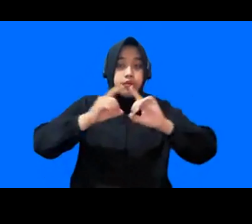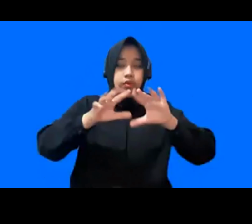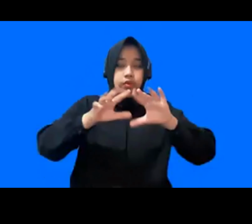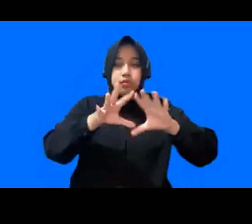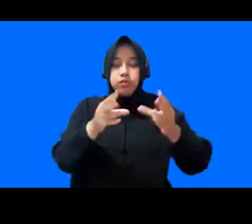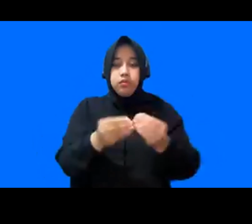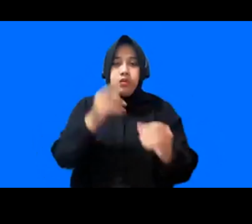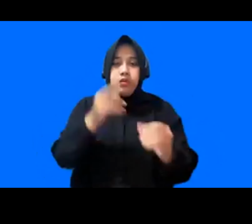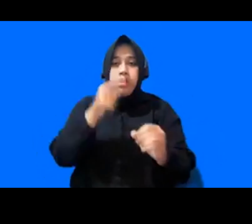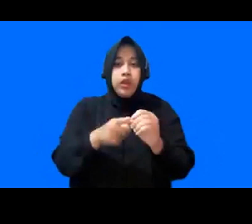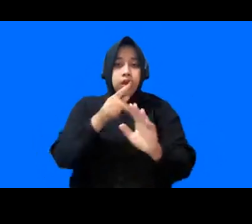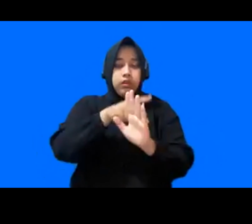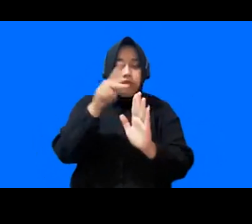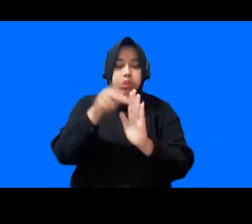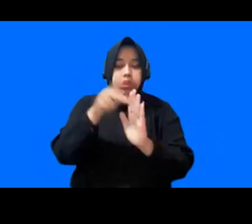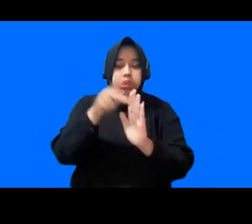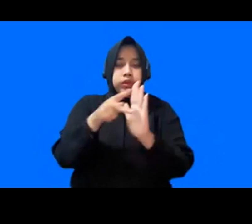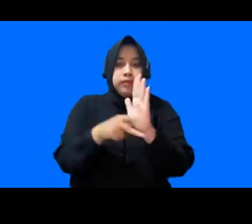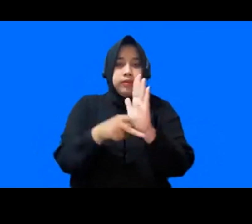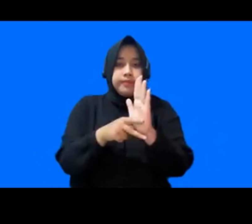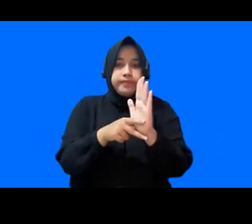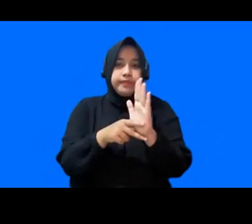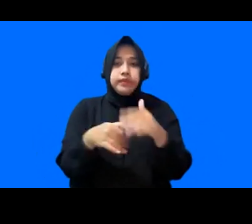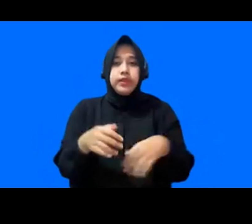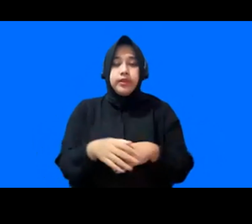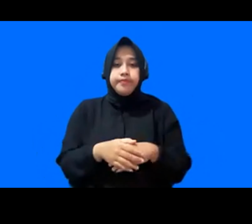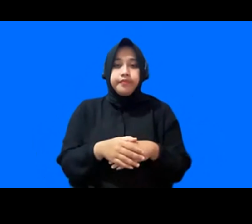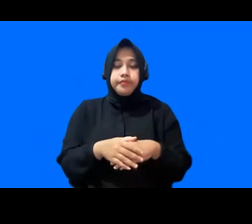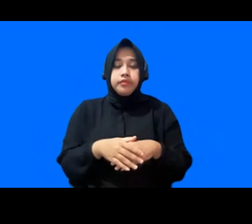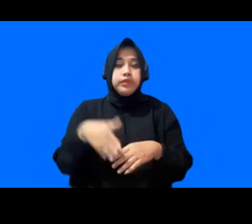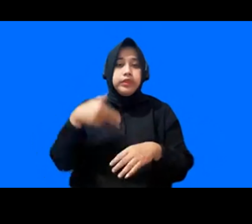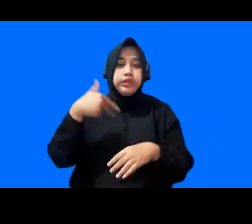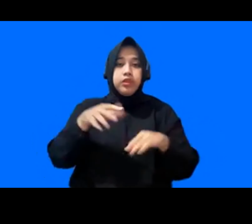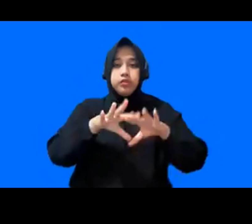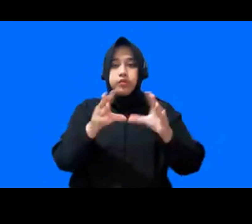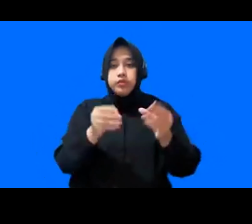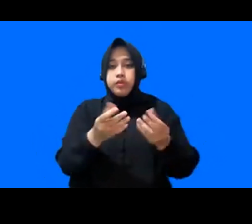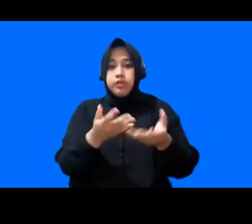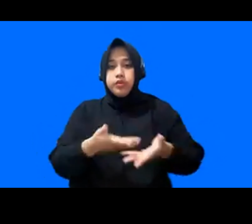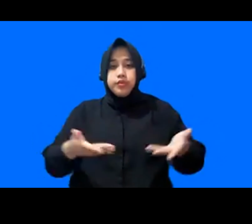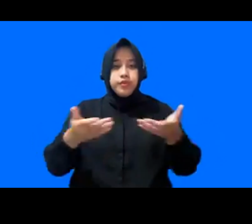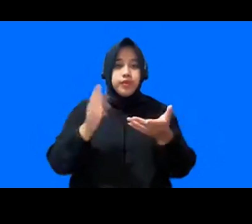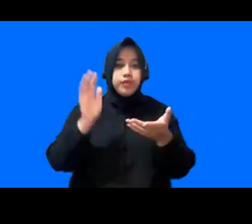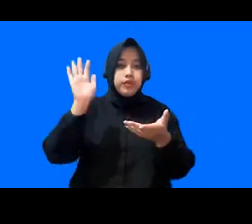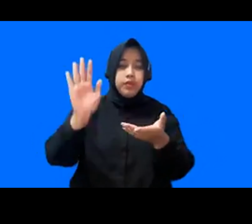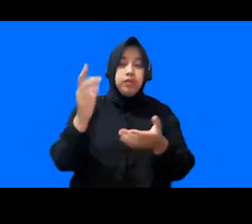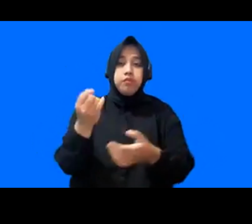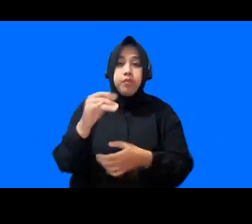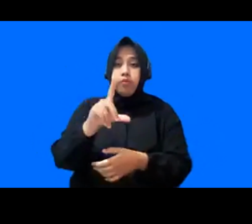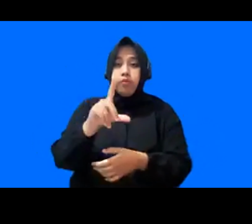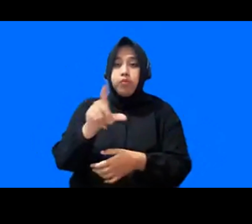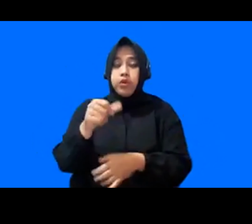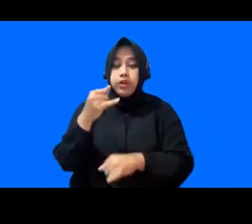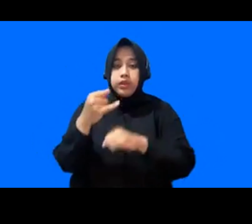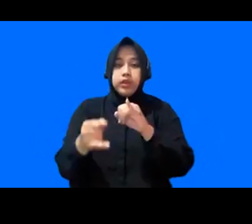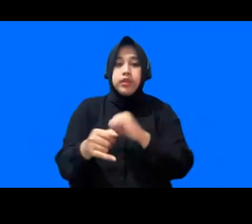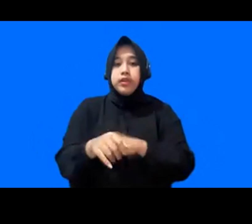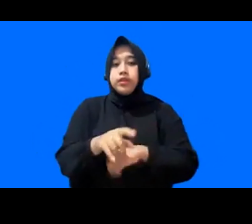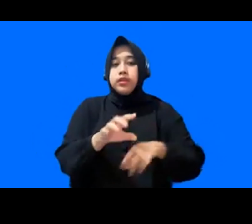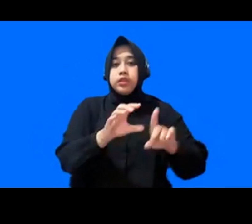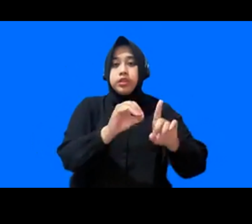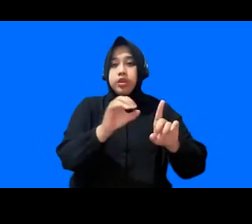gender equality and social inclusion to the fore. In the past few months, over 100 stakeholders were engaged in meaningful discussions